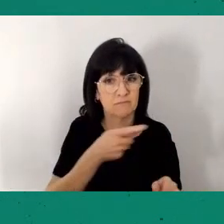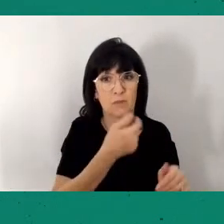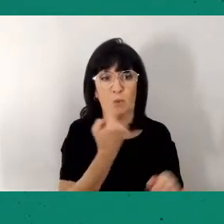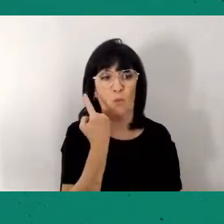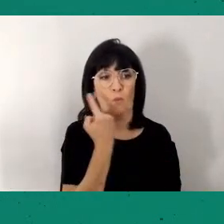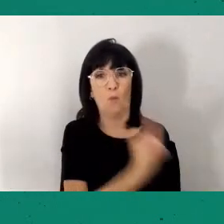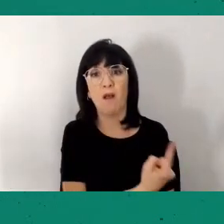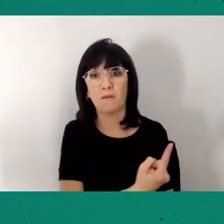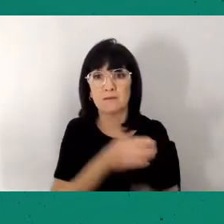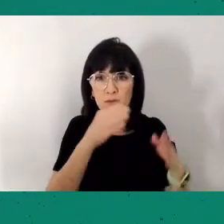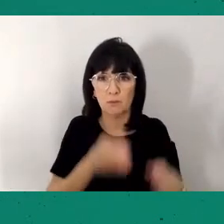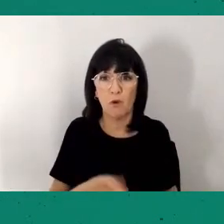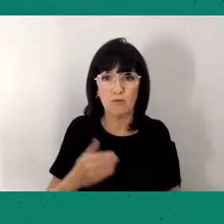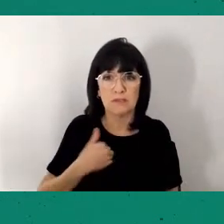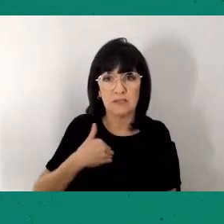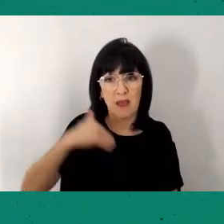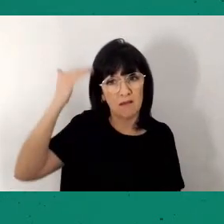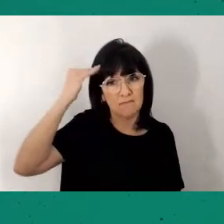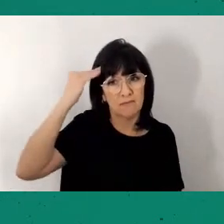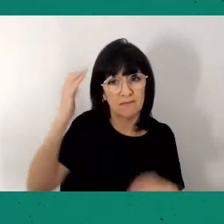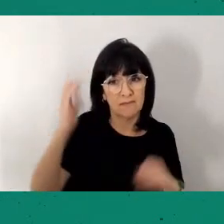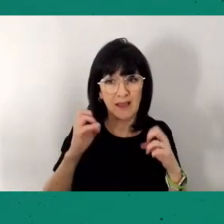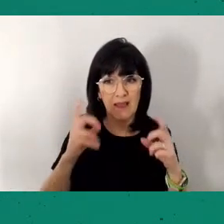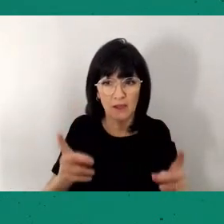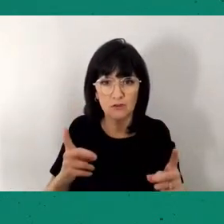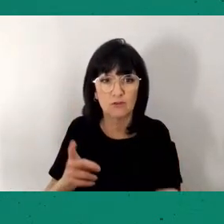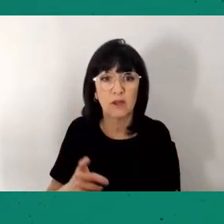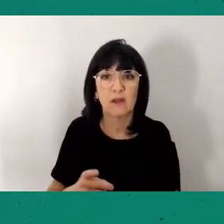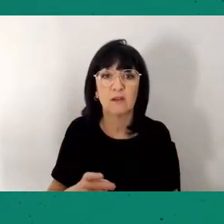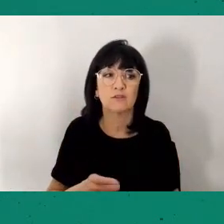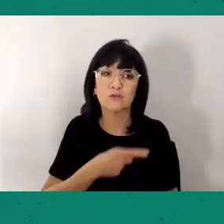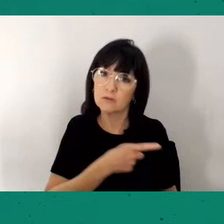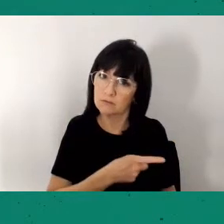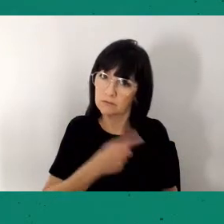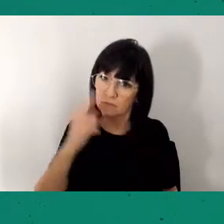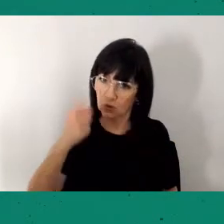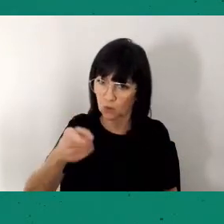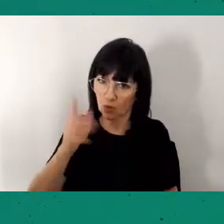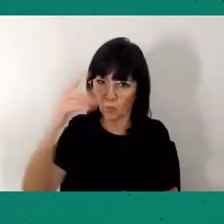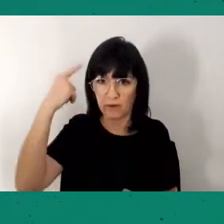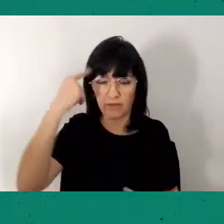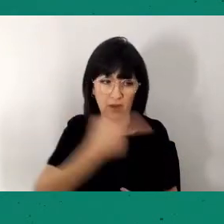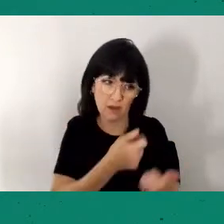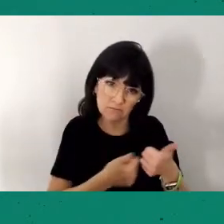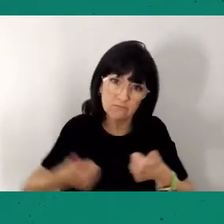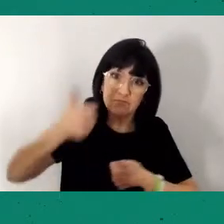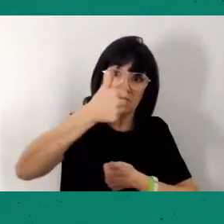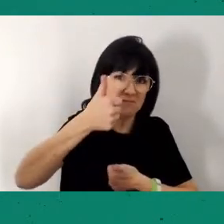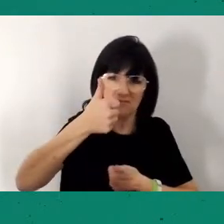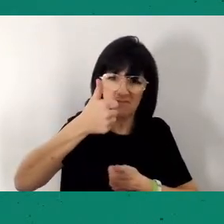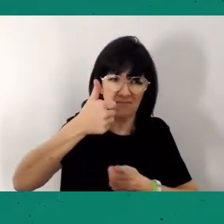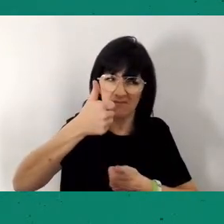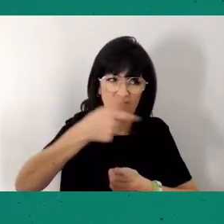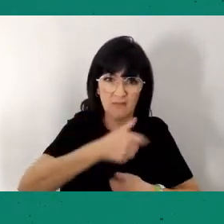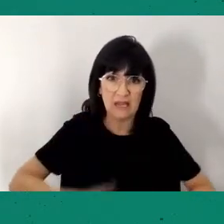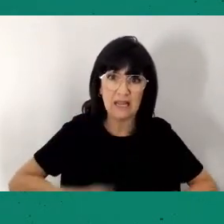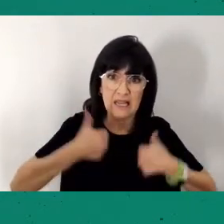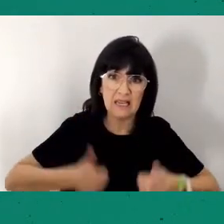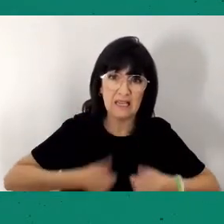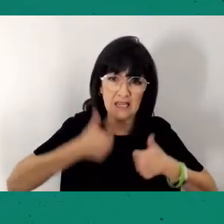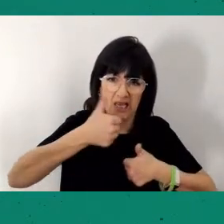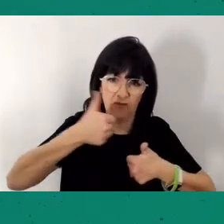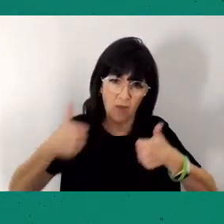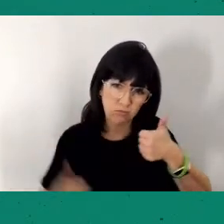again had to experience what most of us was called this primitive living experience in